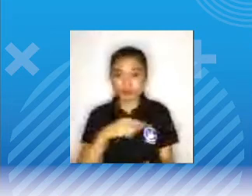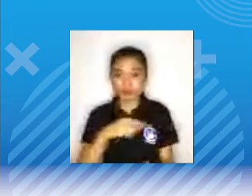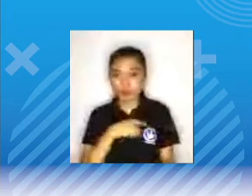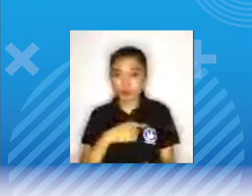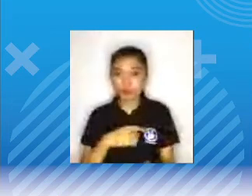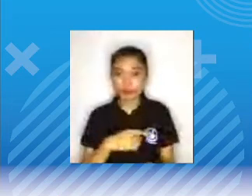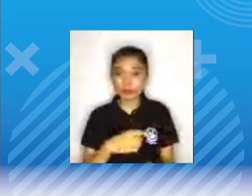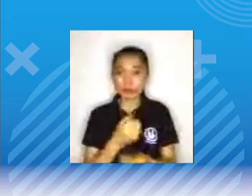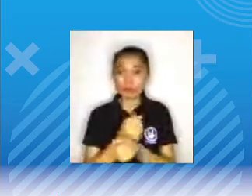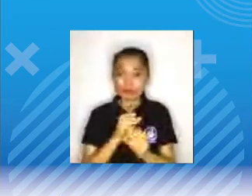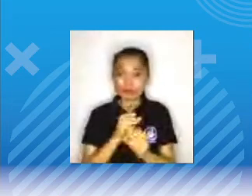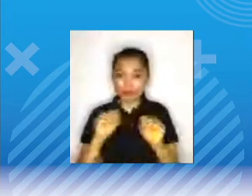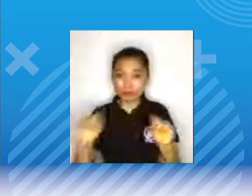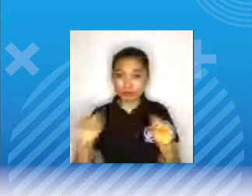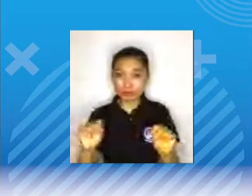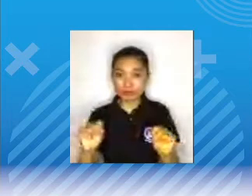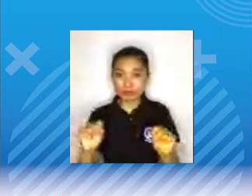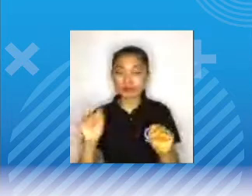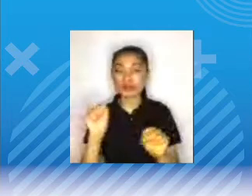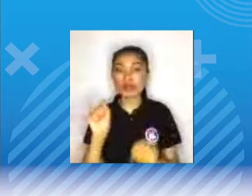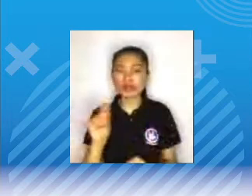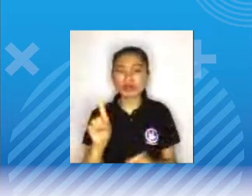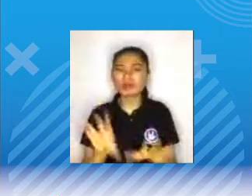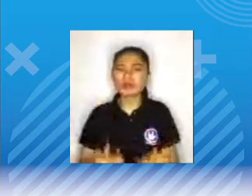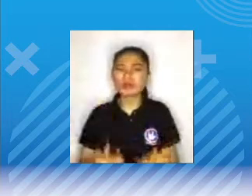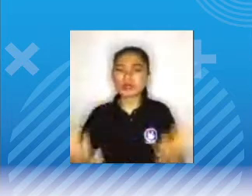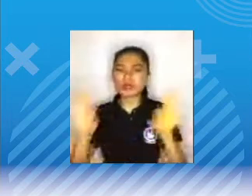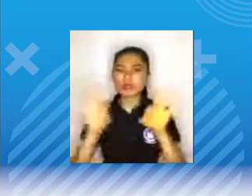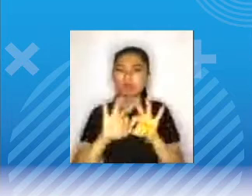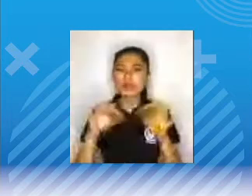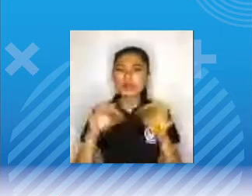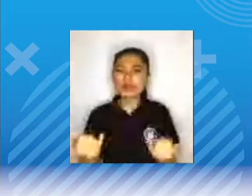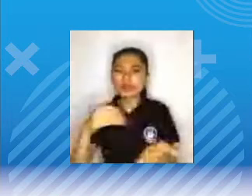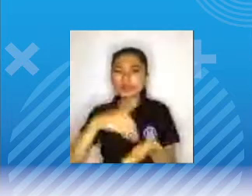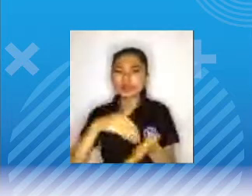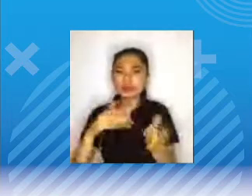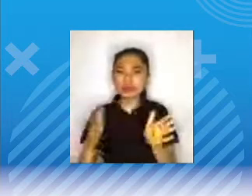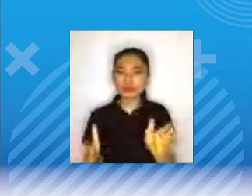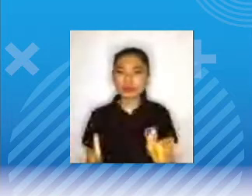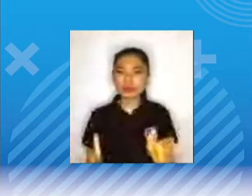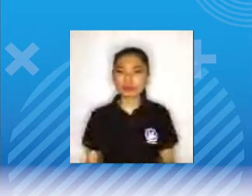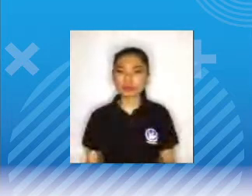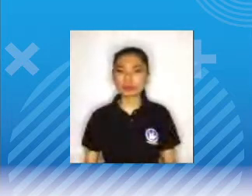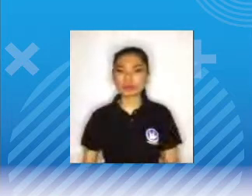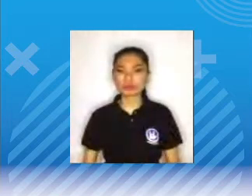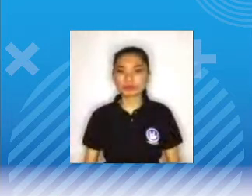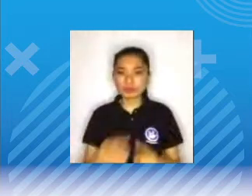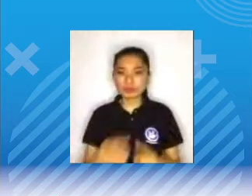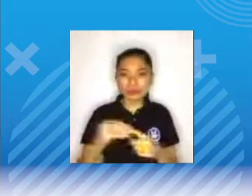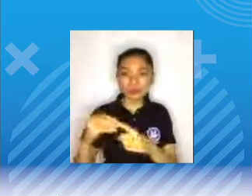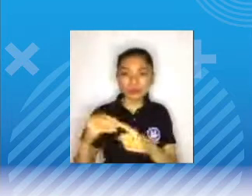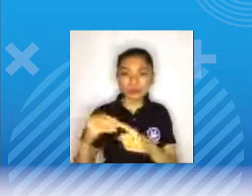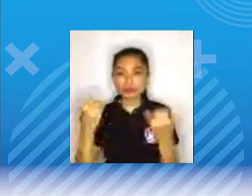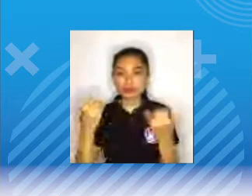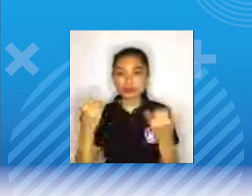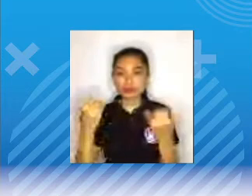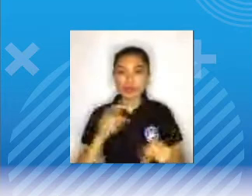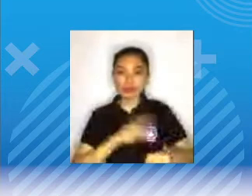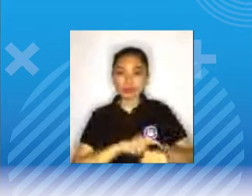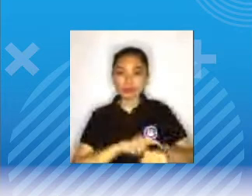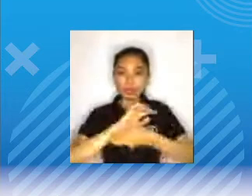mag-aaral. Especially now na nasa pandemic po tayo and we shifted to various learning delivery